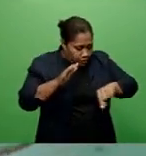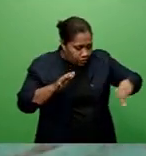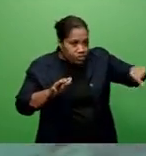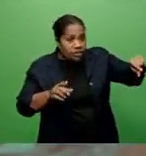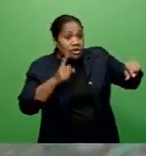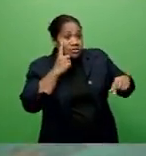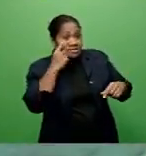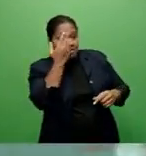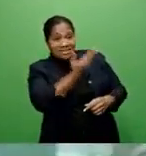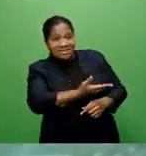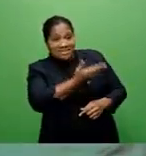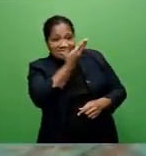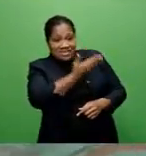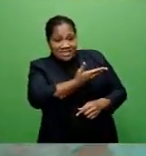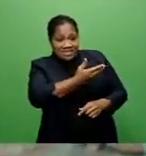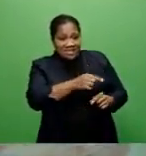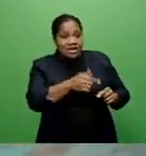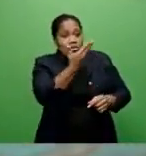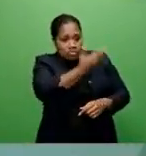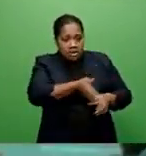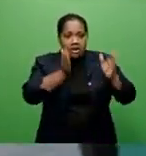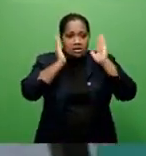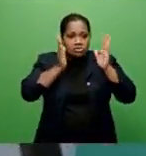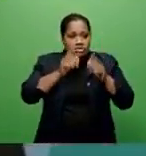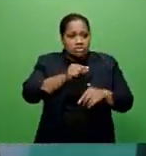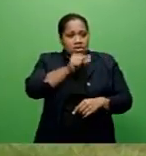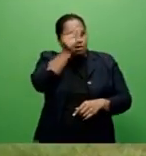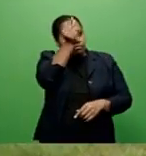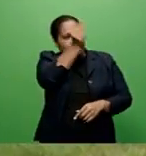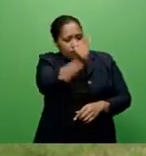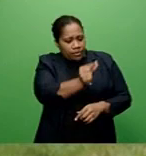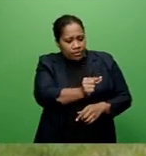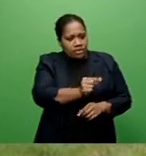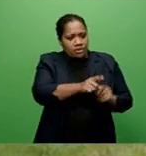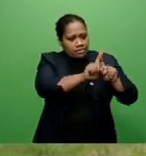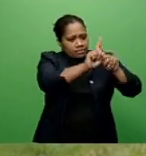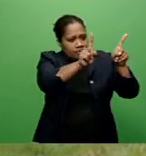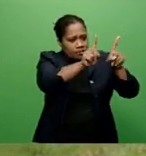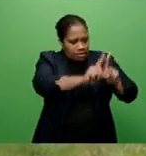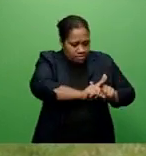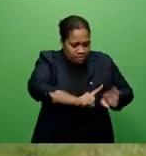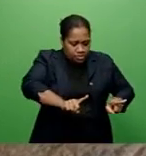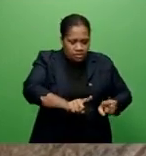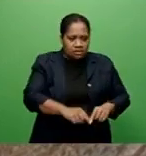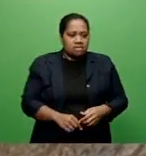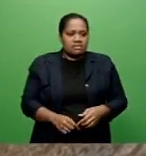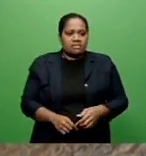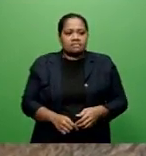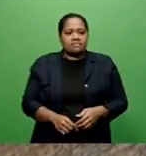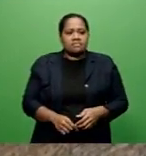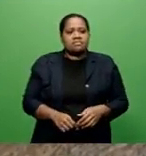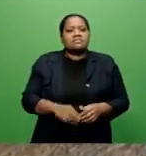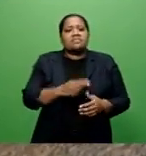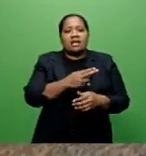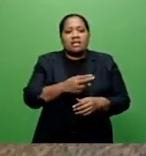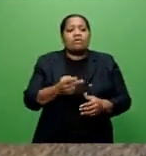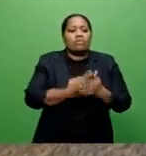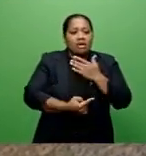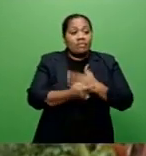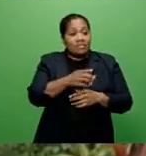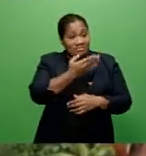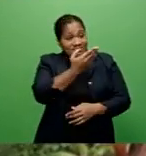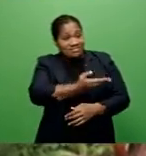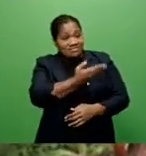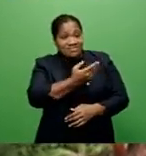wall across the floor and onto the other wall. It then runs downhill across the village footpath